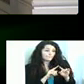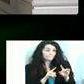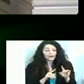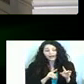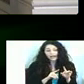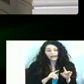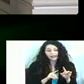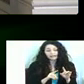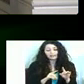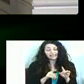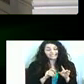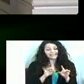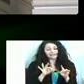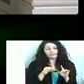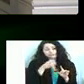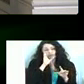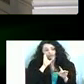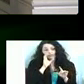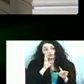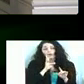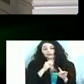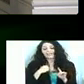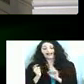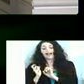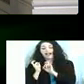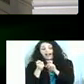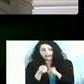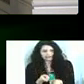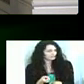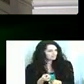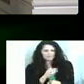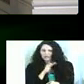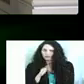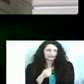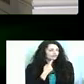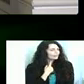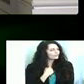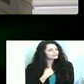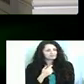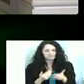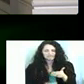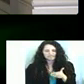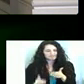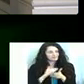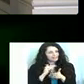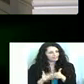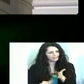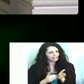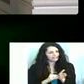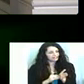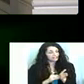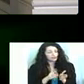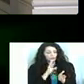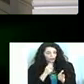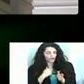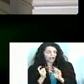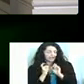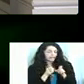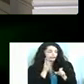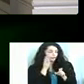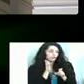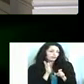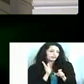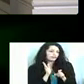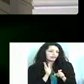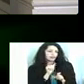Anyone who drinks the water I give will never thirst, not ever. The water I give will be an